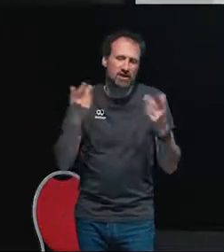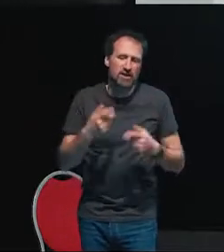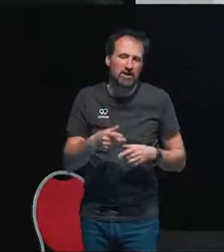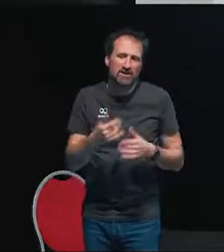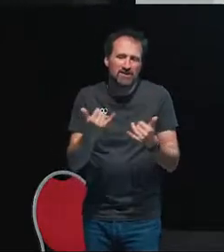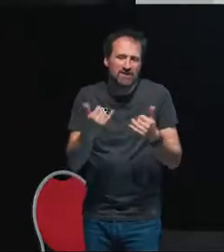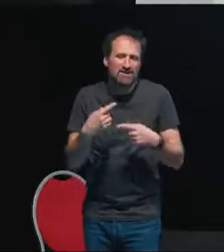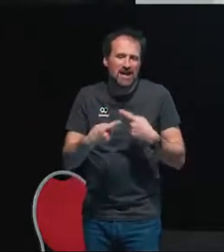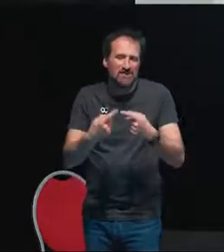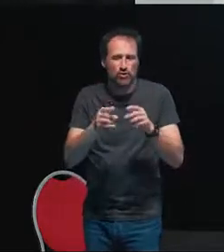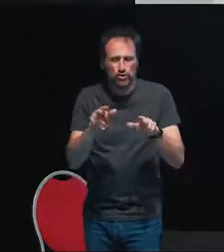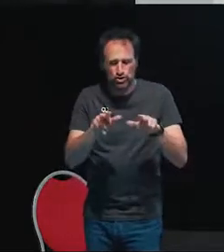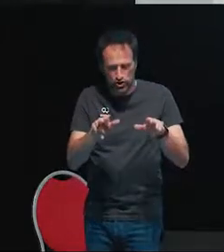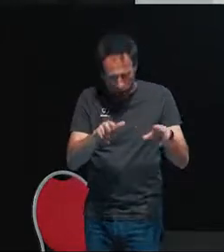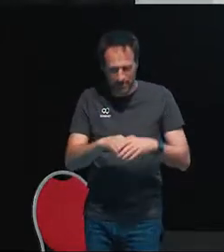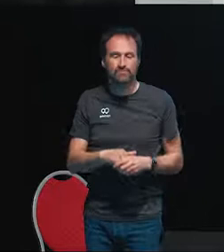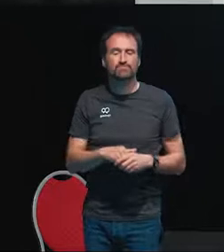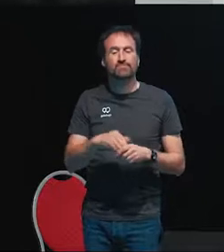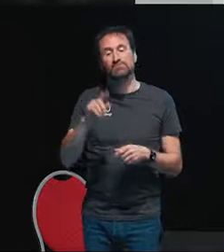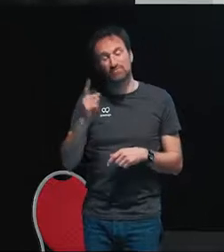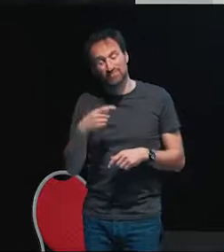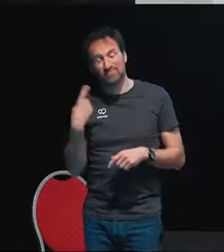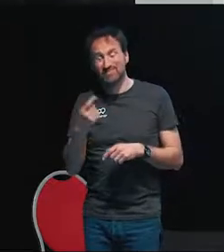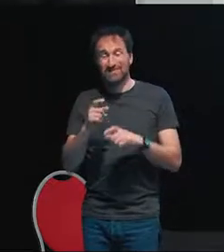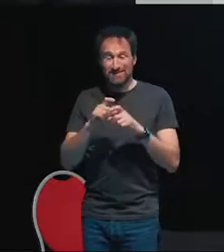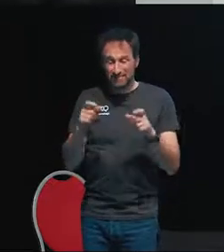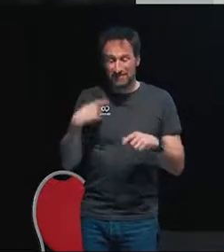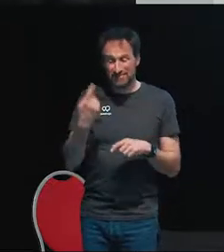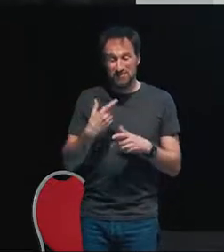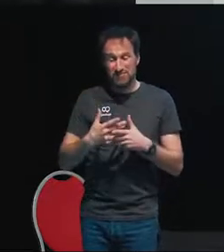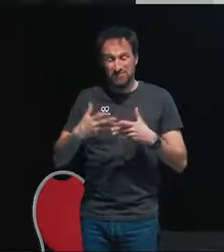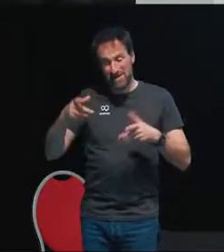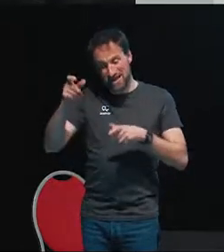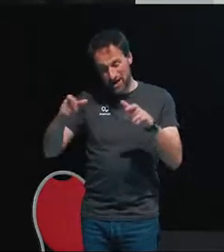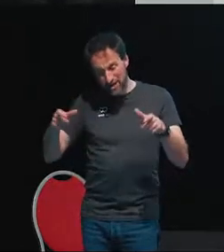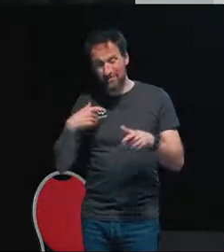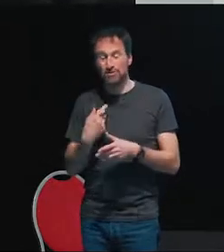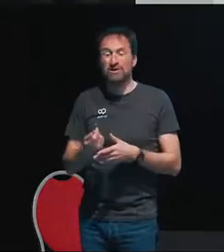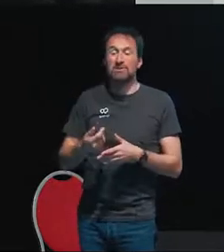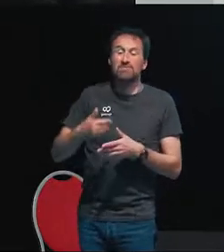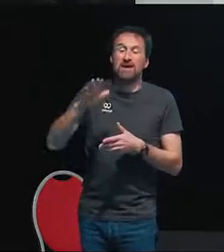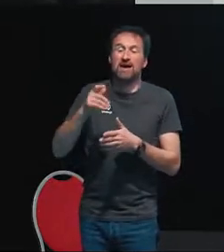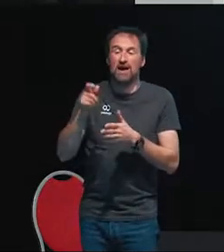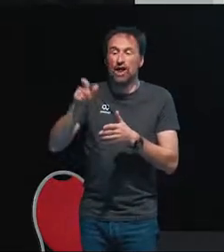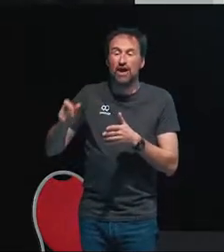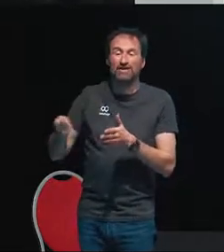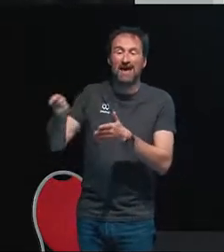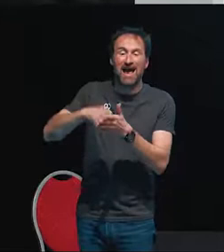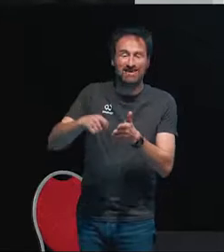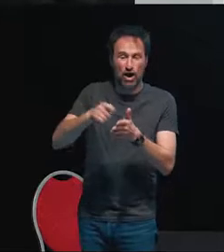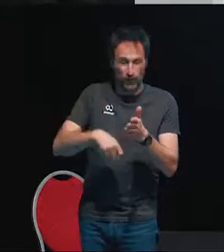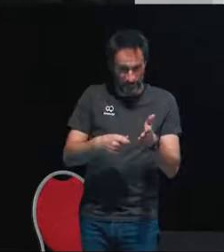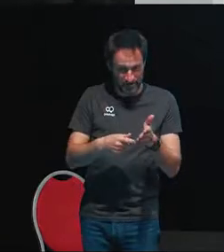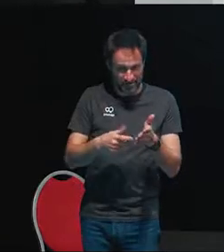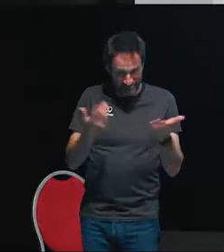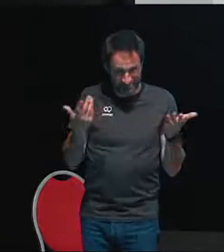also have the topic of getting buy-in from more people the bigger the codebase the more developers the more people you need to get on board when you want to